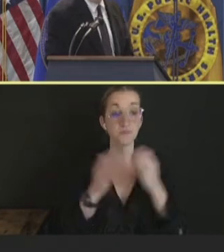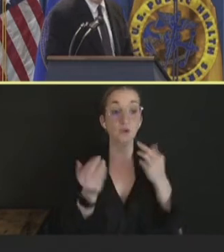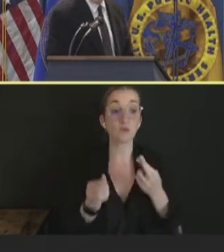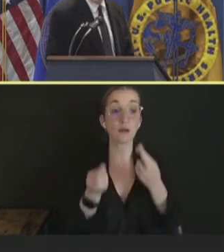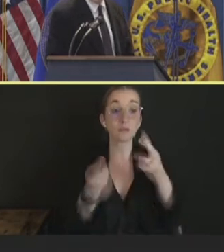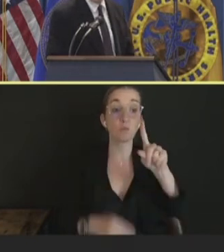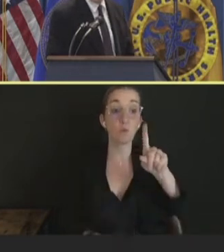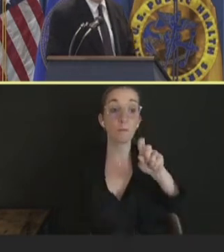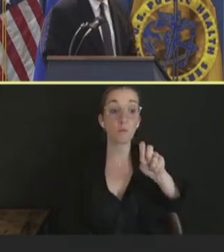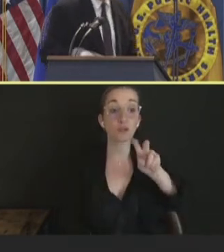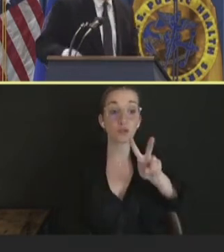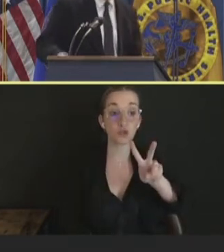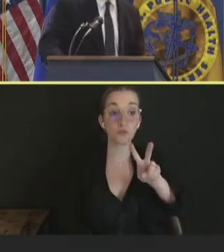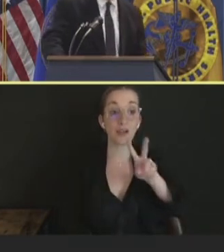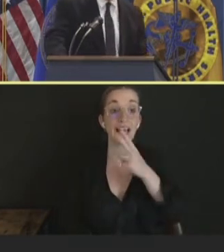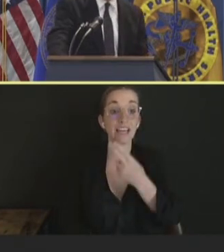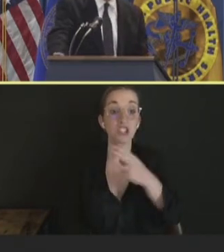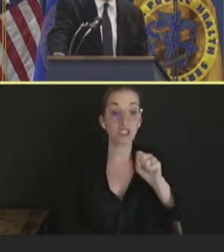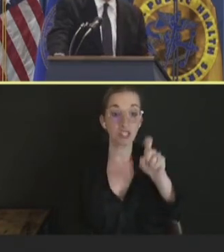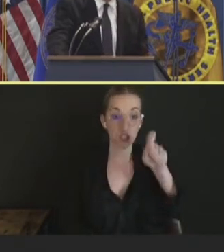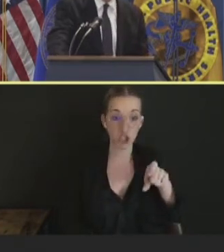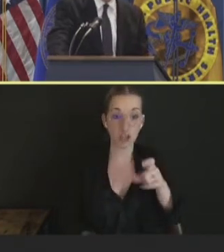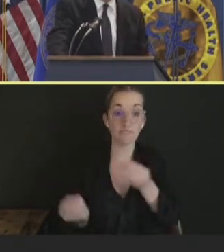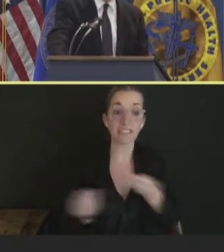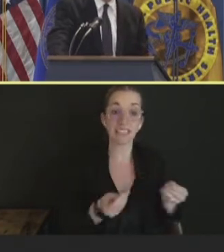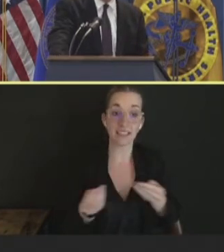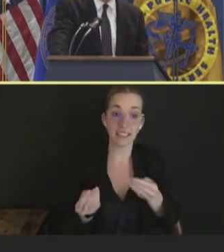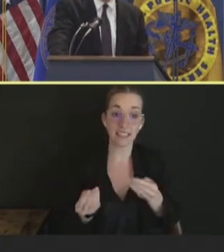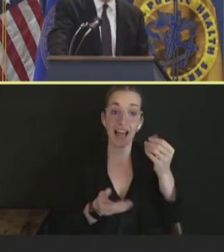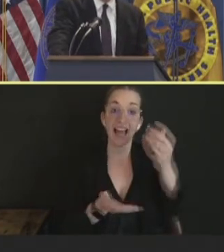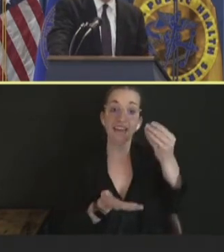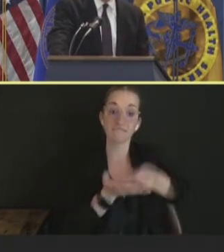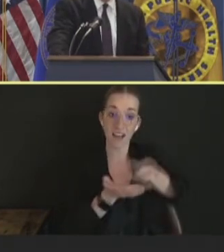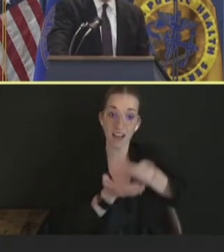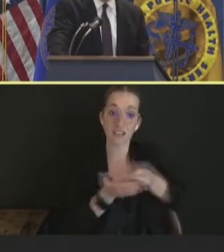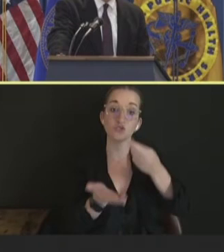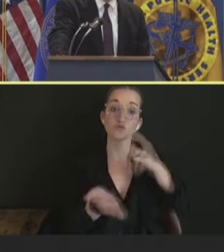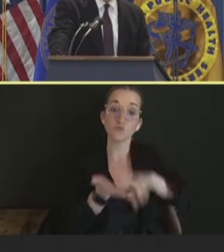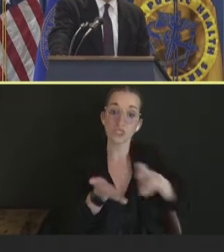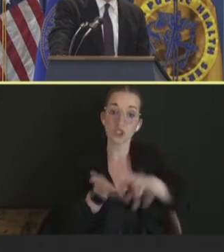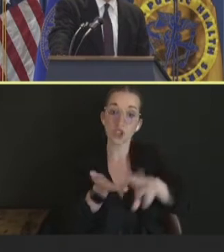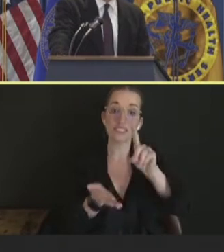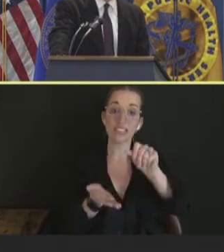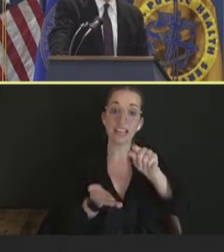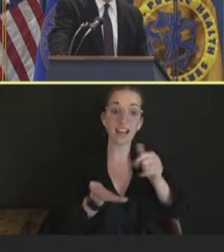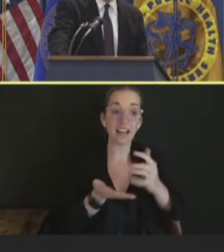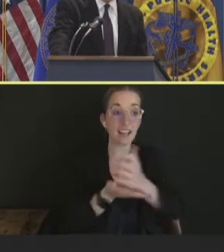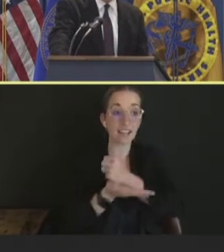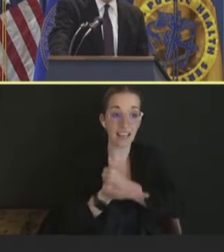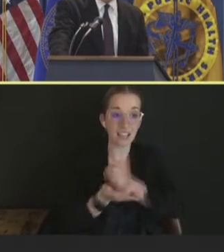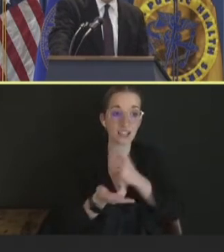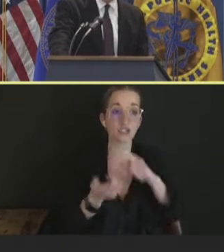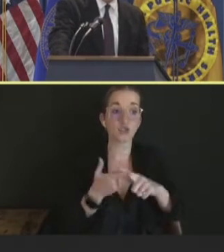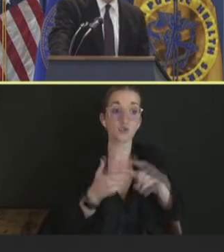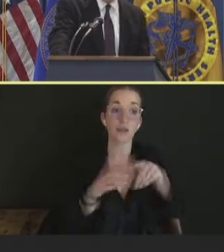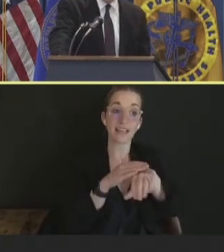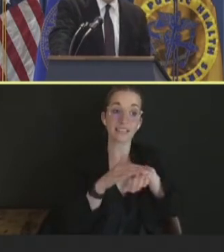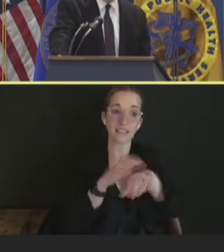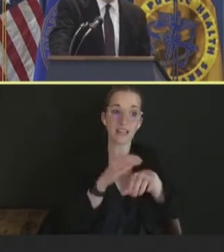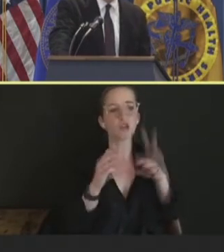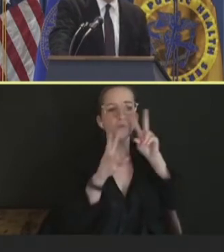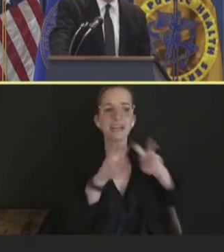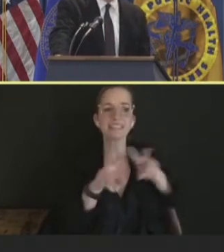should facilitate and fund research and data collection to assess vaccine confidence in the subpopulations listed above